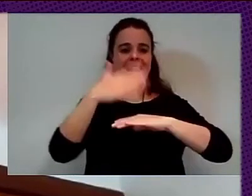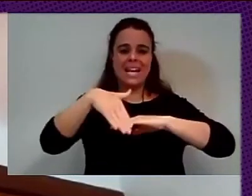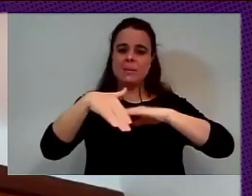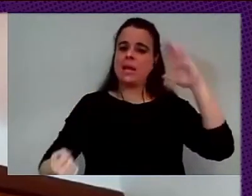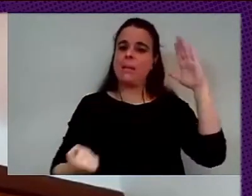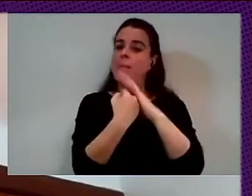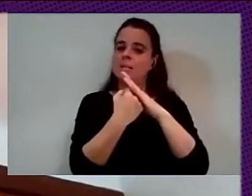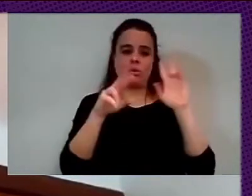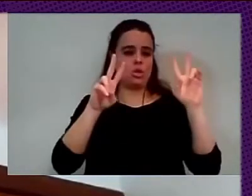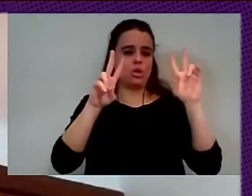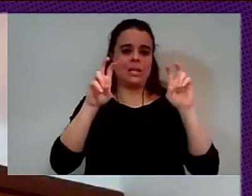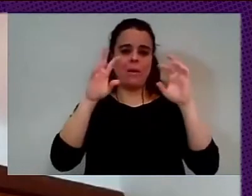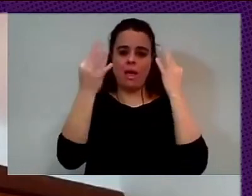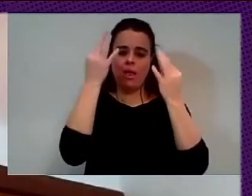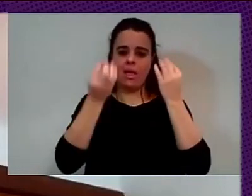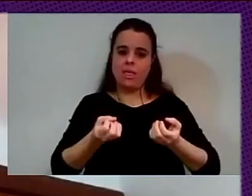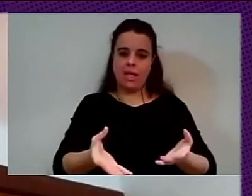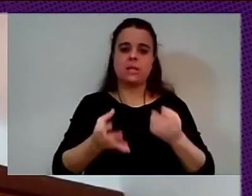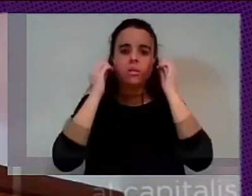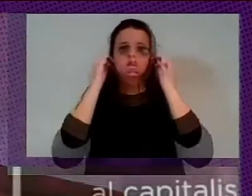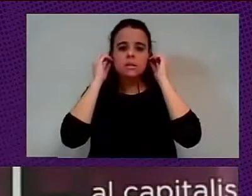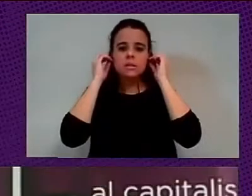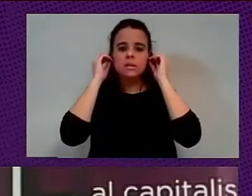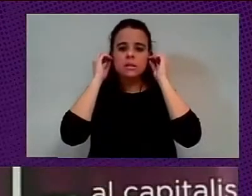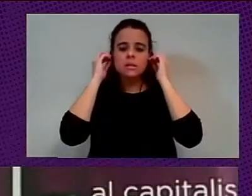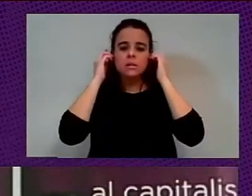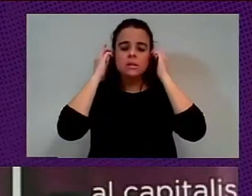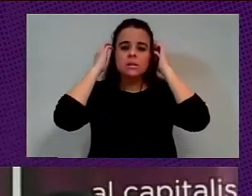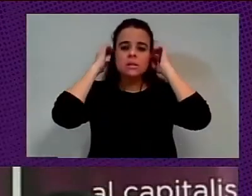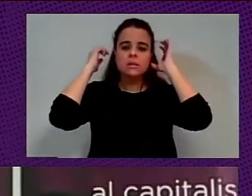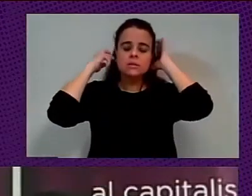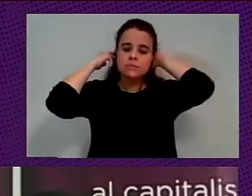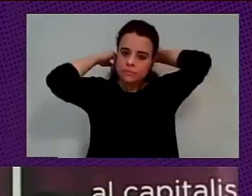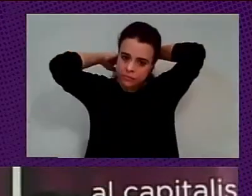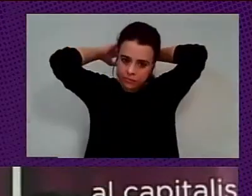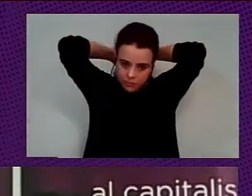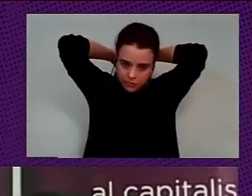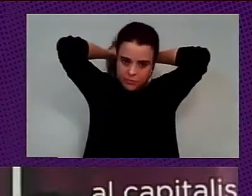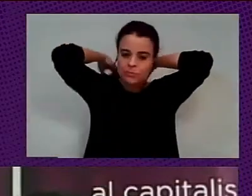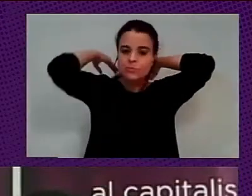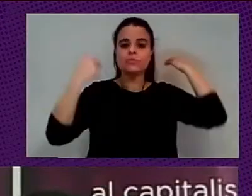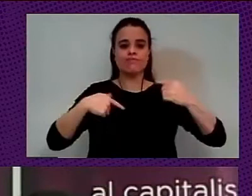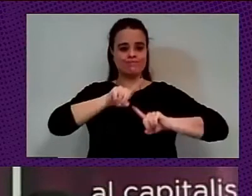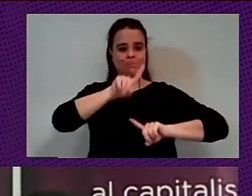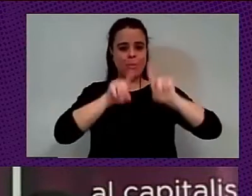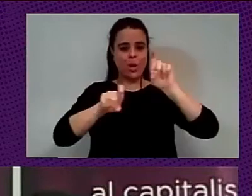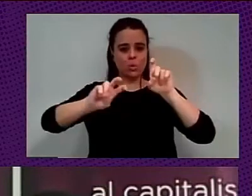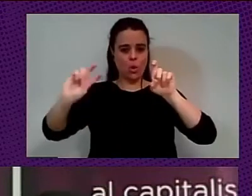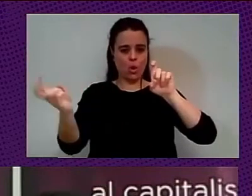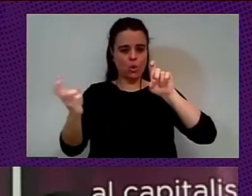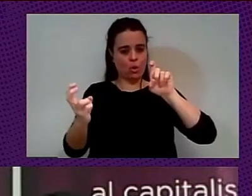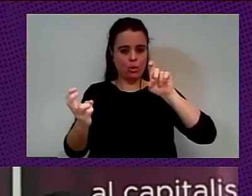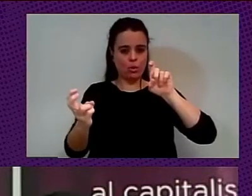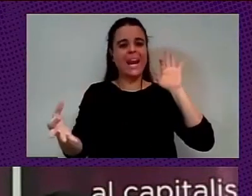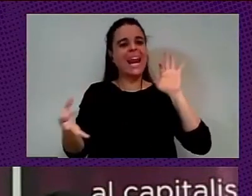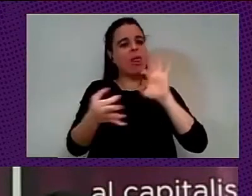Yes. Yeah, there was also an answer. I have another question that actually connects with the previous one. Okay, imagine